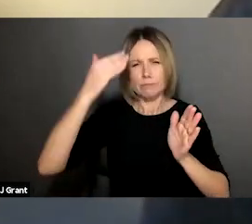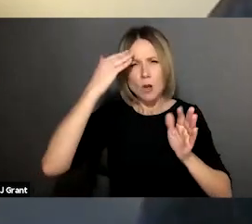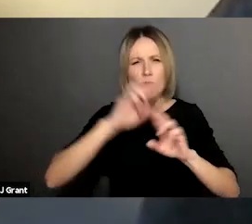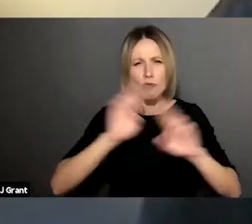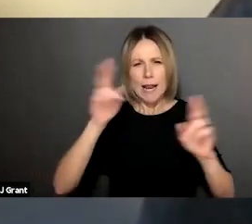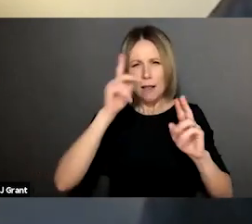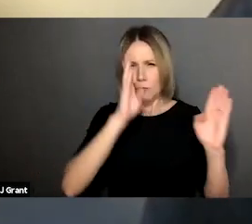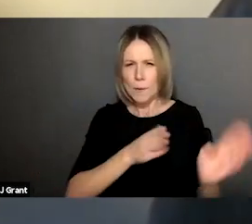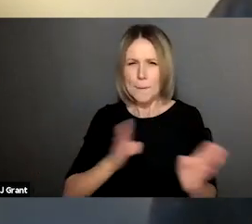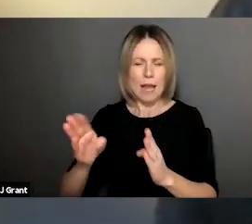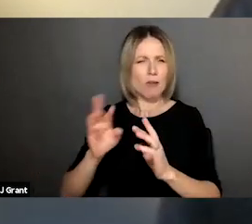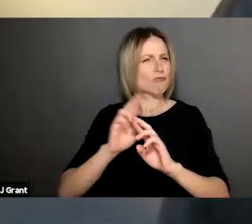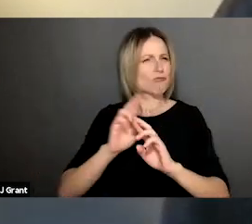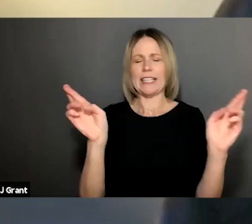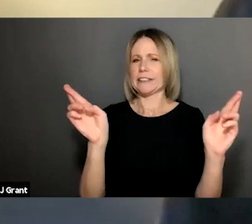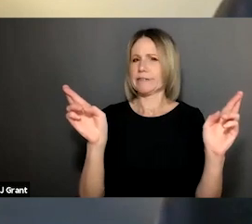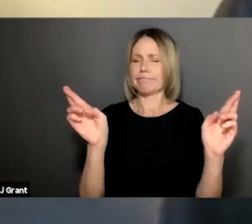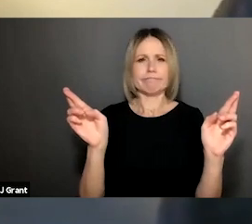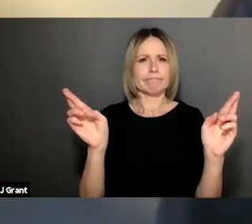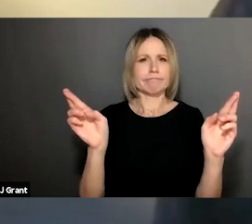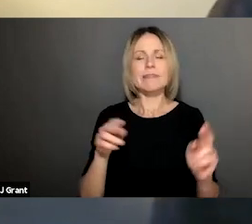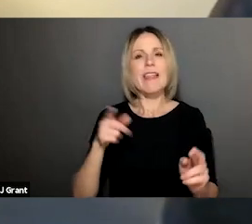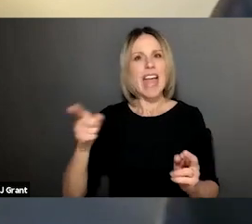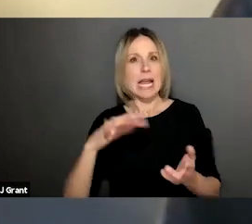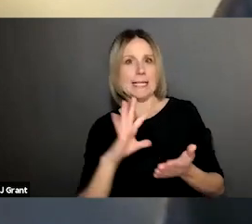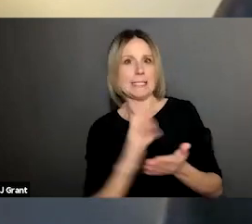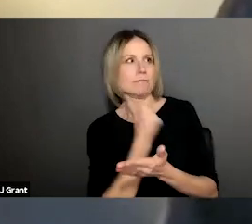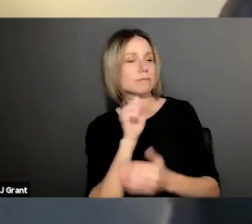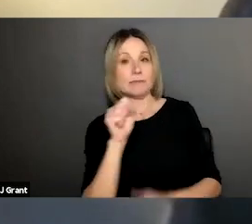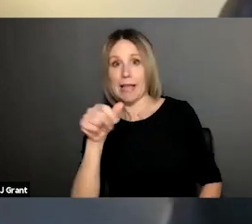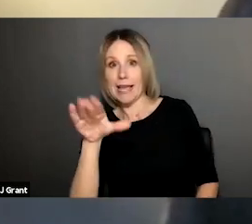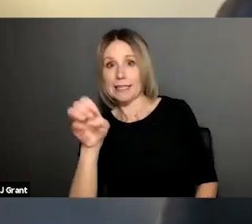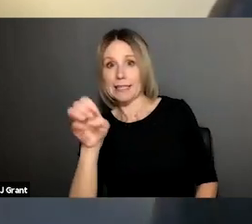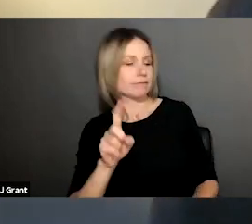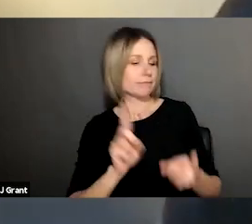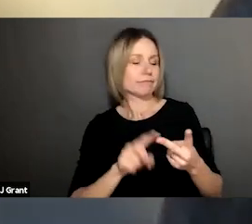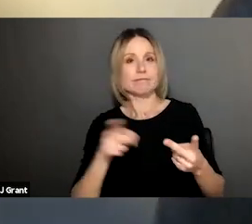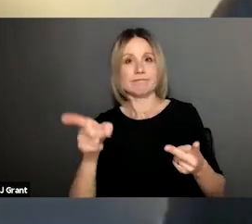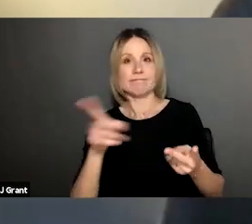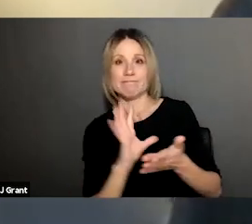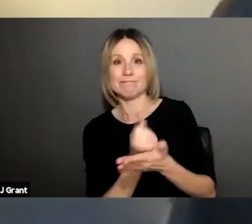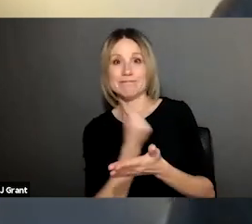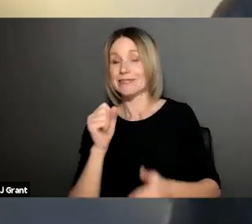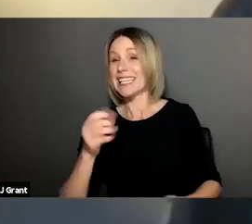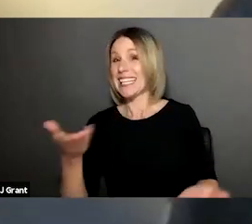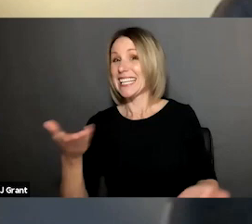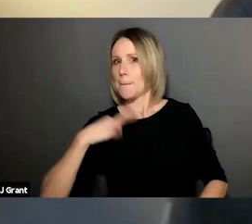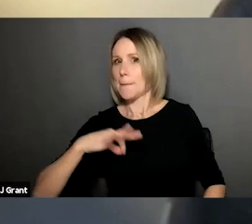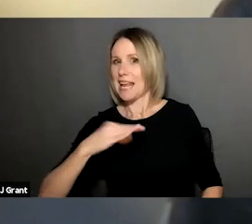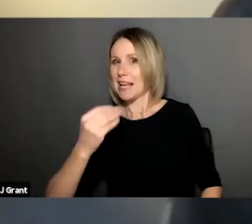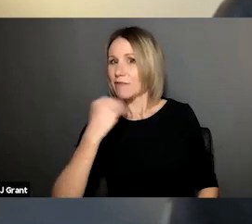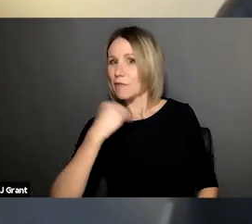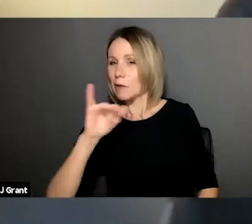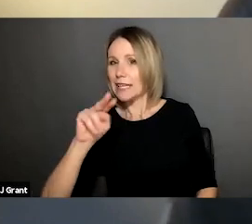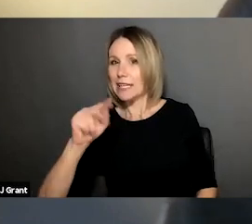of the ability to get the space, the quality of the ingredients that are all around the